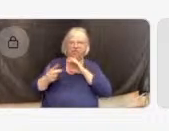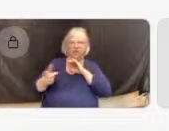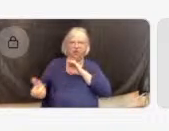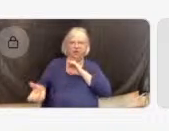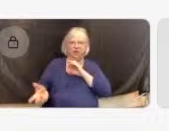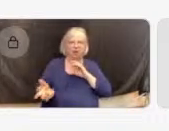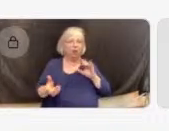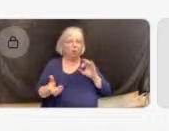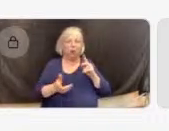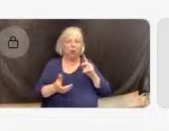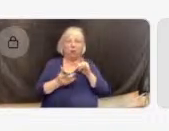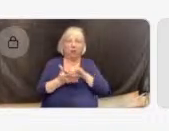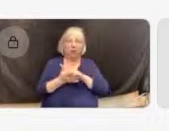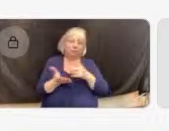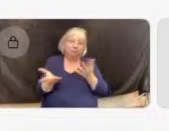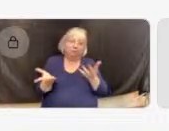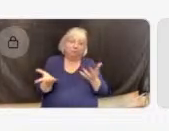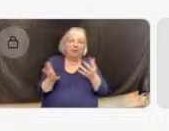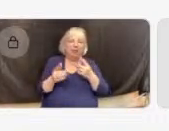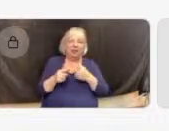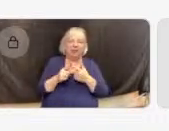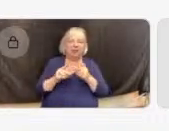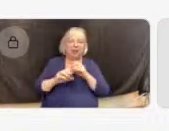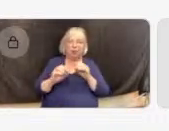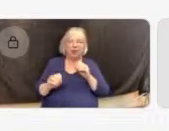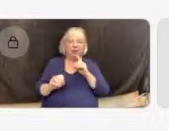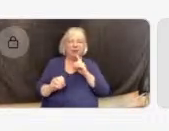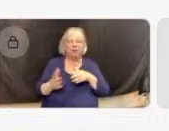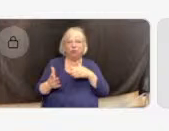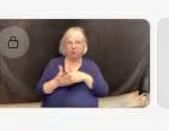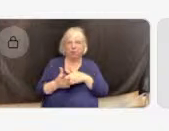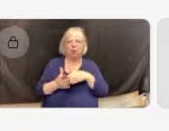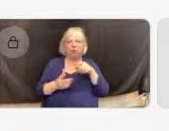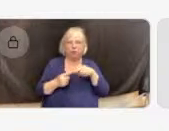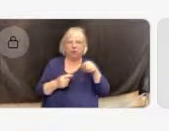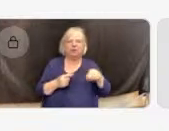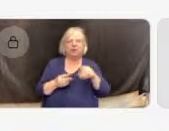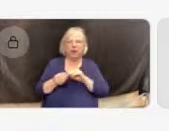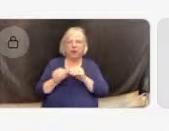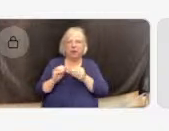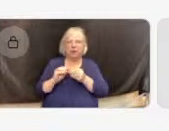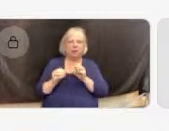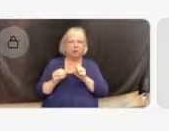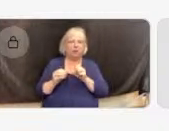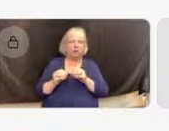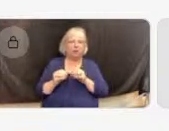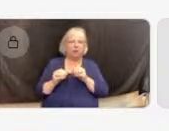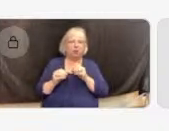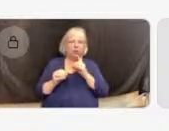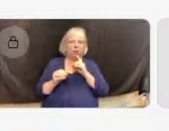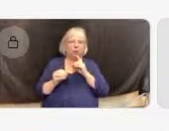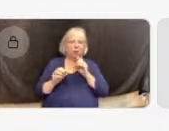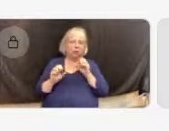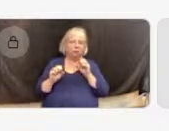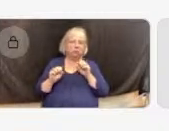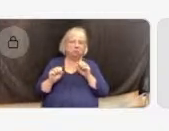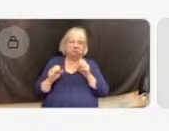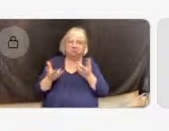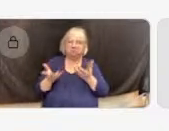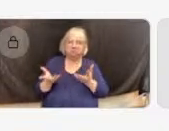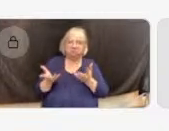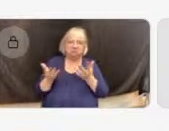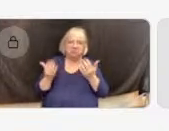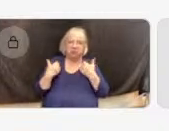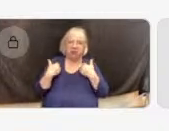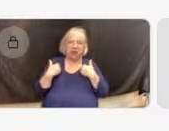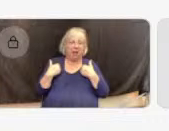Well, with that being said, no one is actually in opposition to this item, so may we